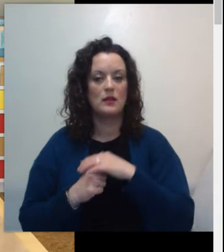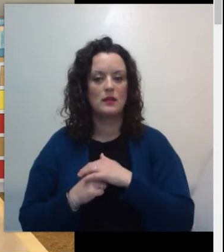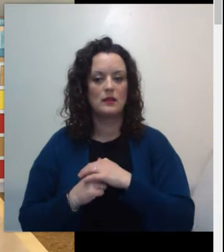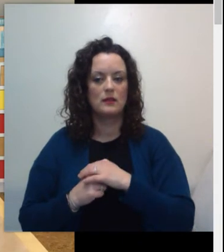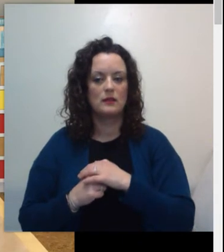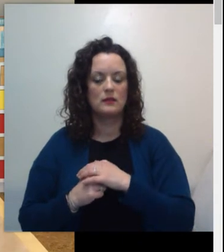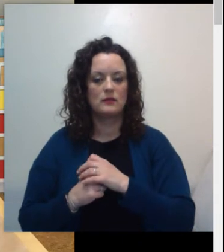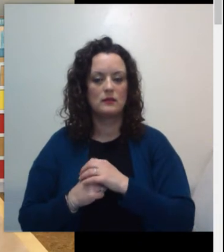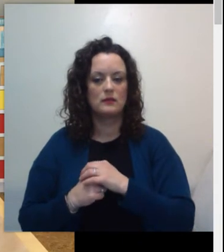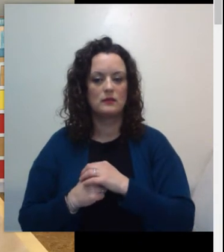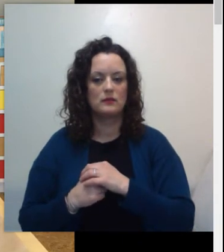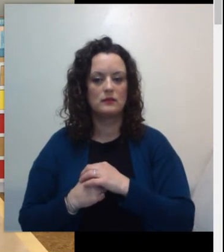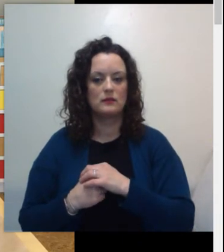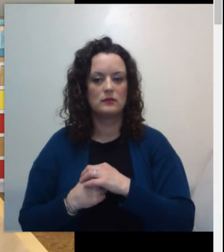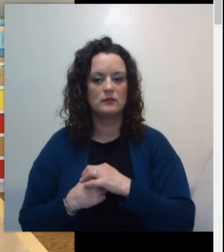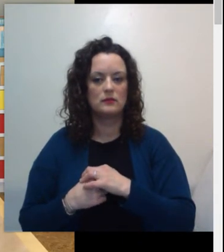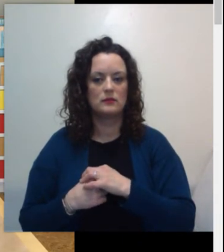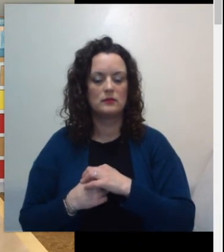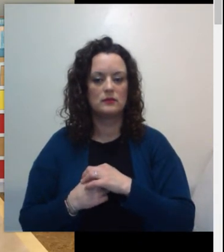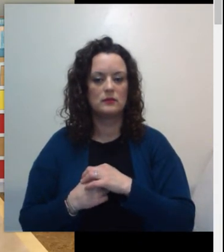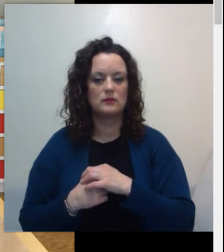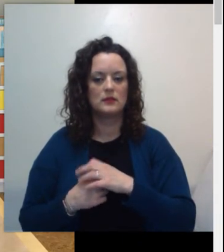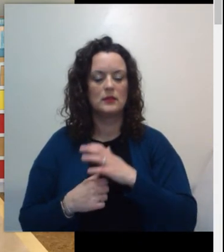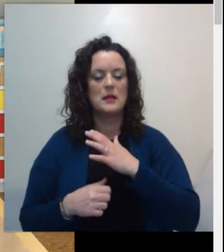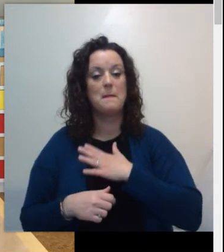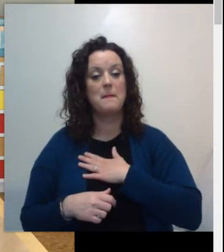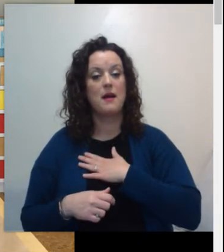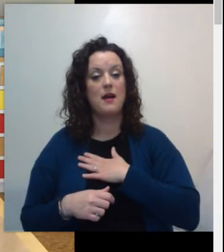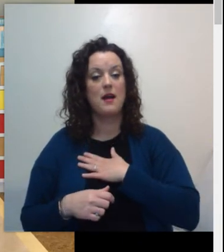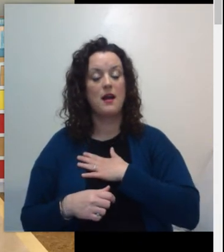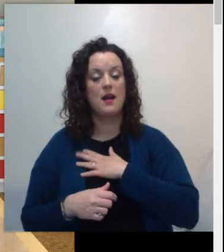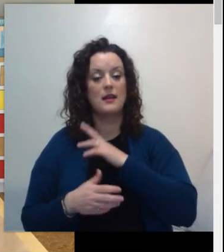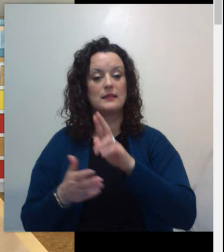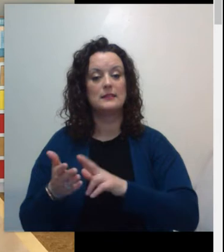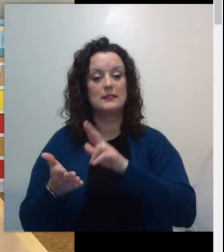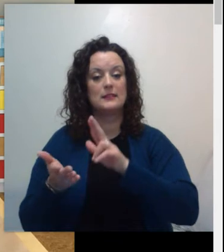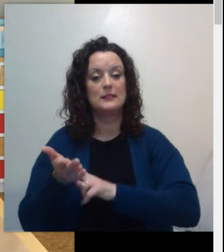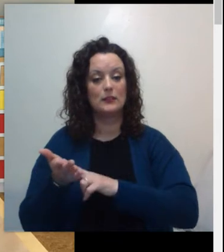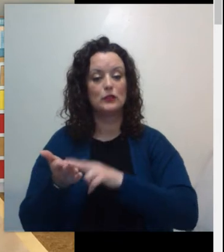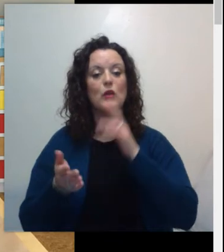I'm going to make my signature a pattern.